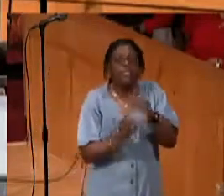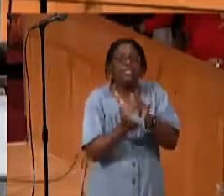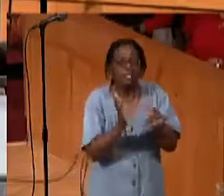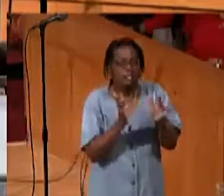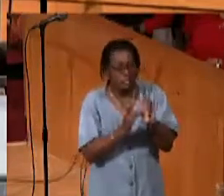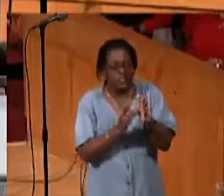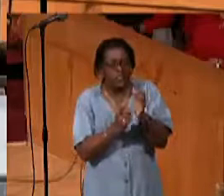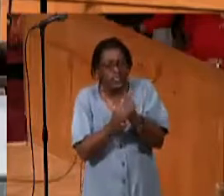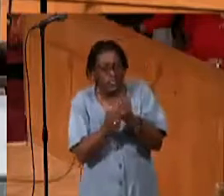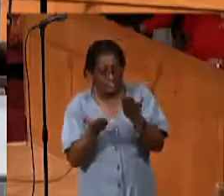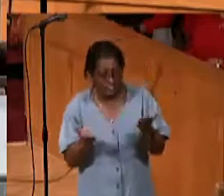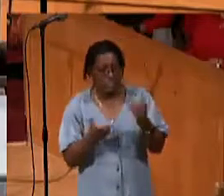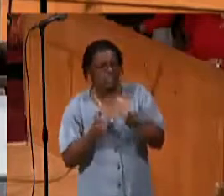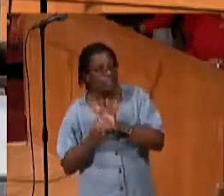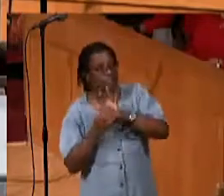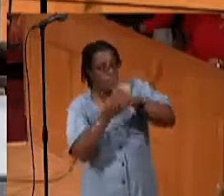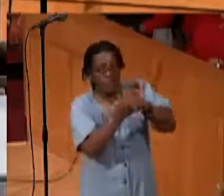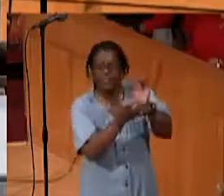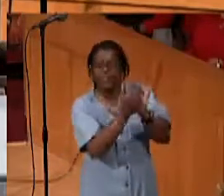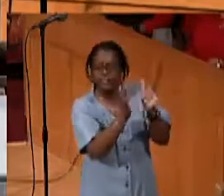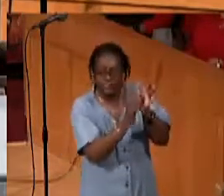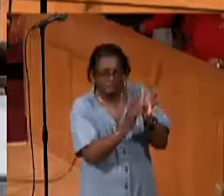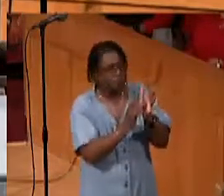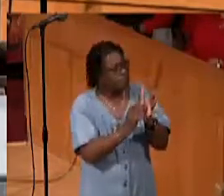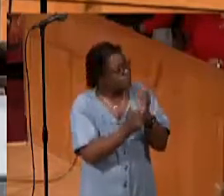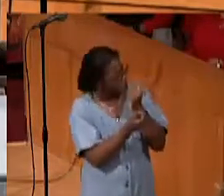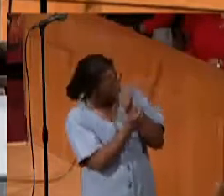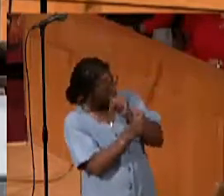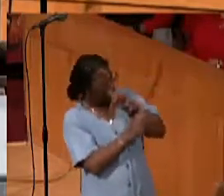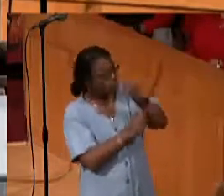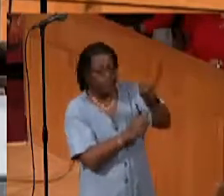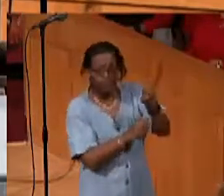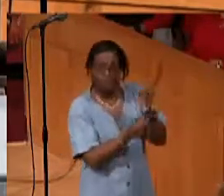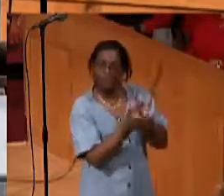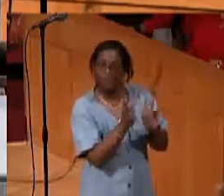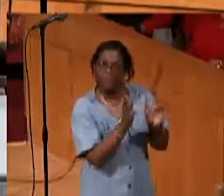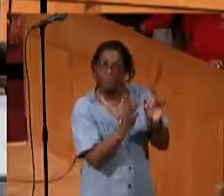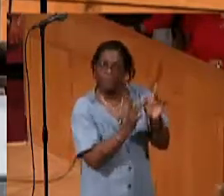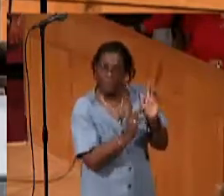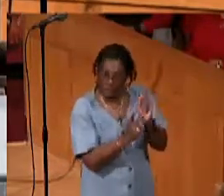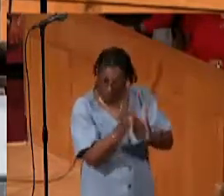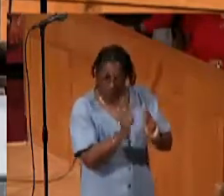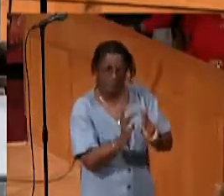to him, because he loved for people to talk about him.